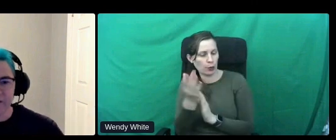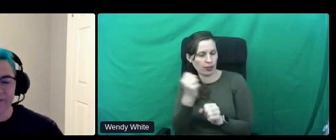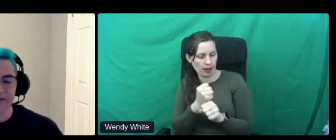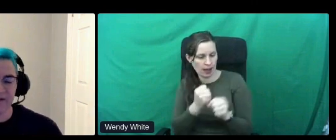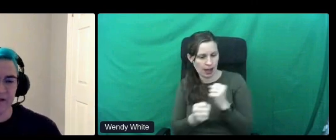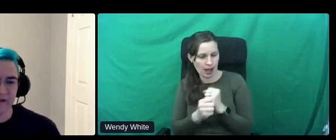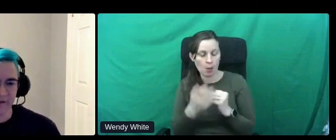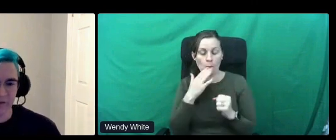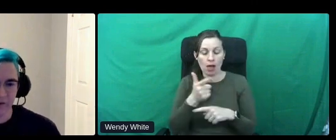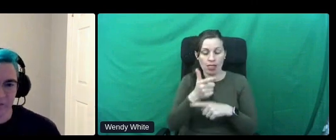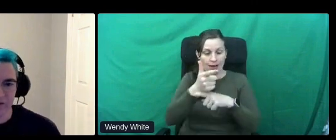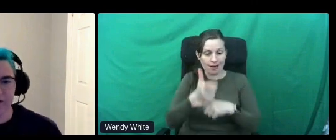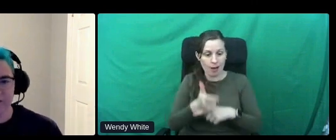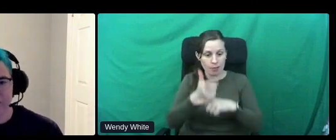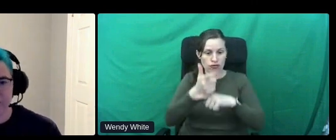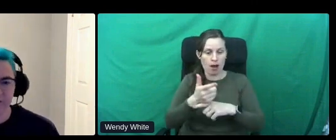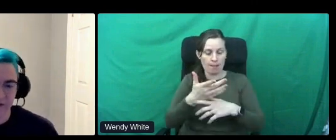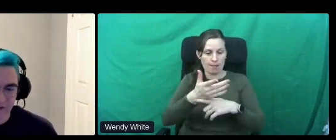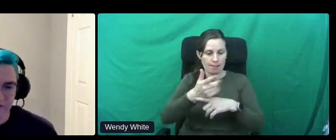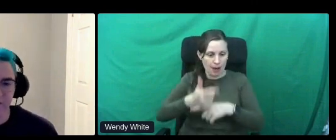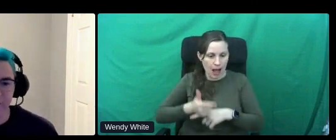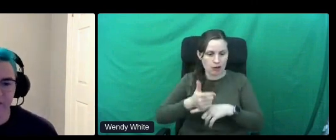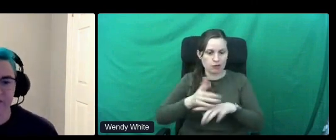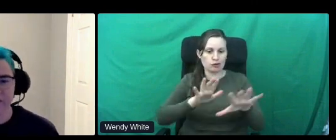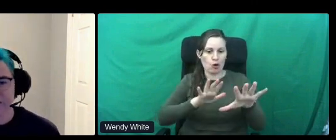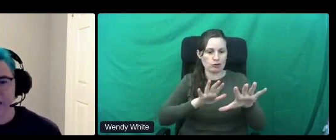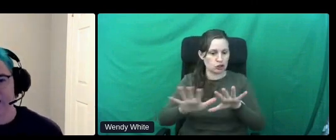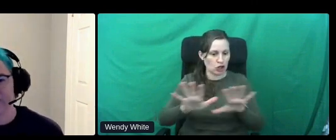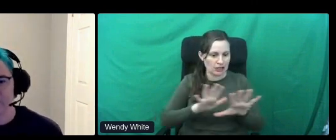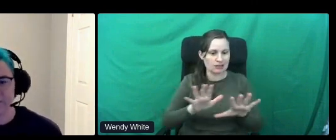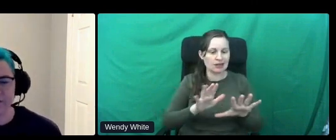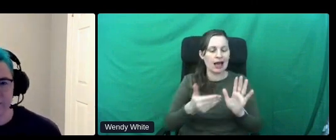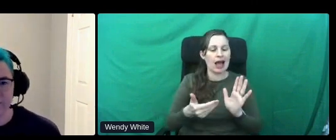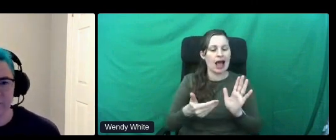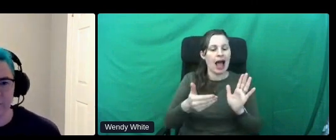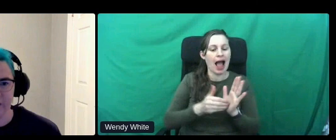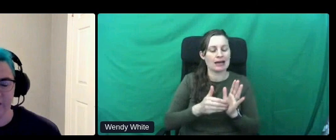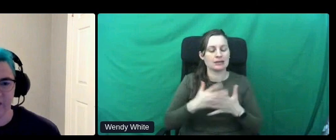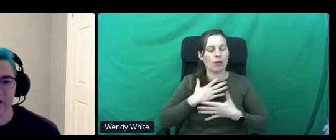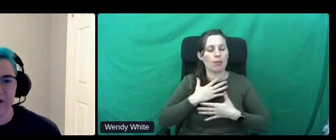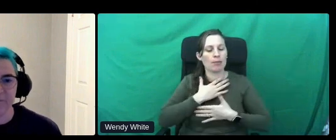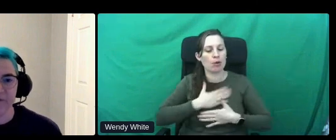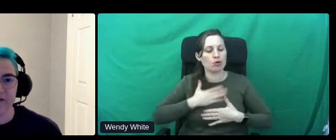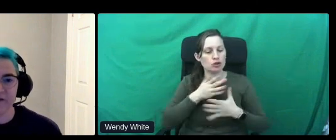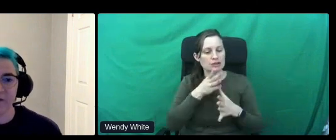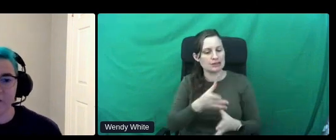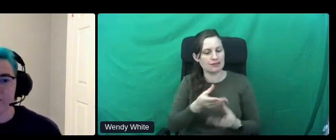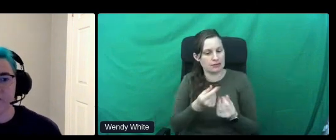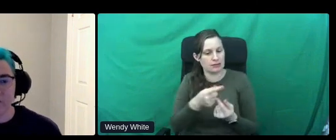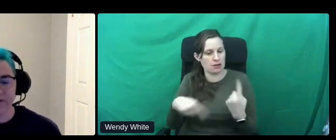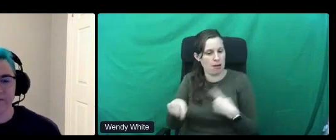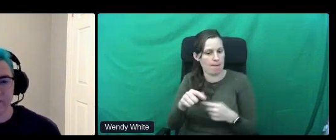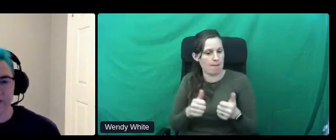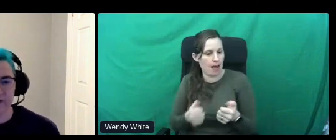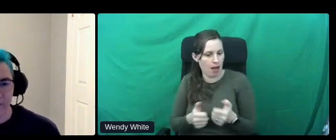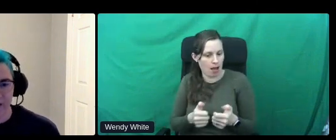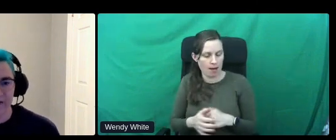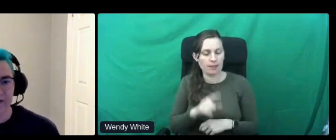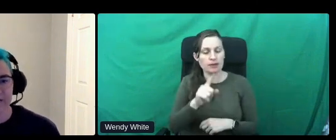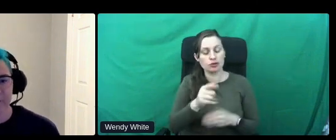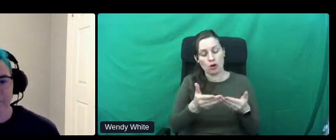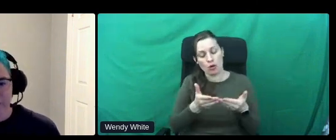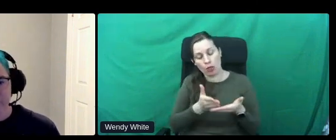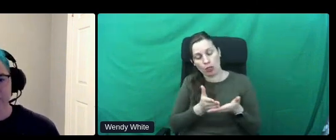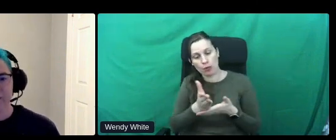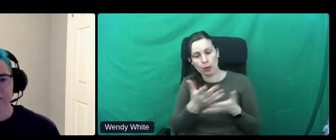camera bounces uncontrollably, it shakes uncontrollably, it starts to add to motion sickness for players. And so over the course of many cinematics,